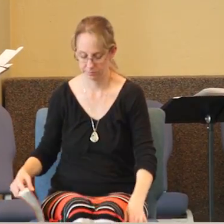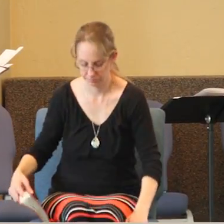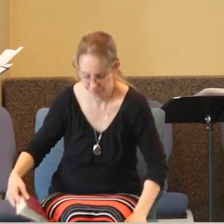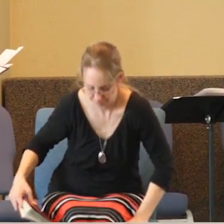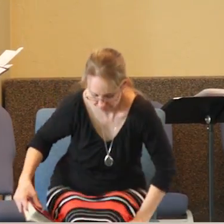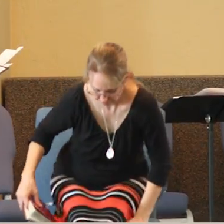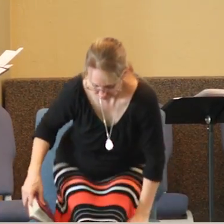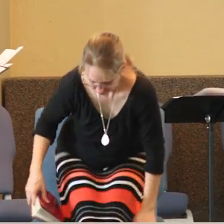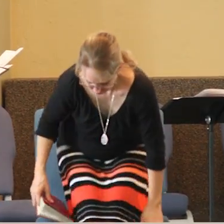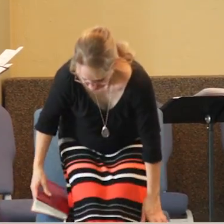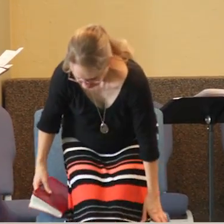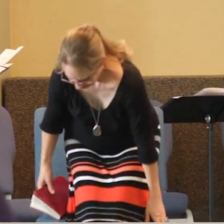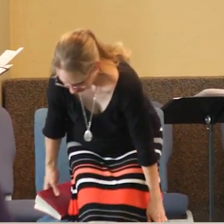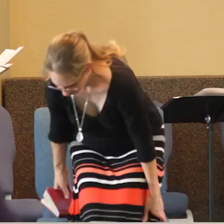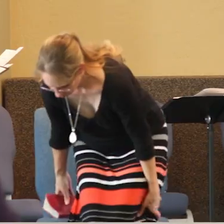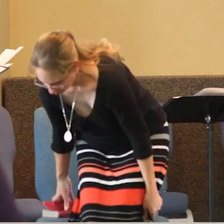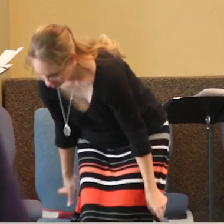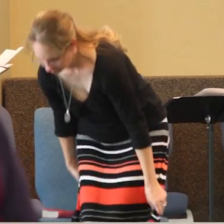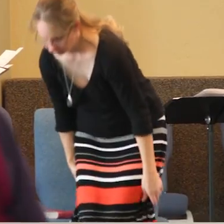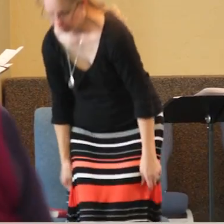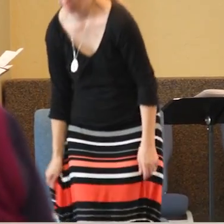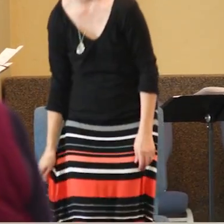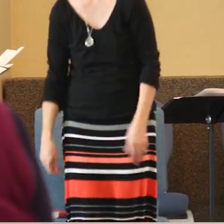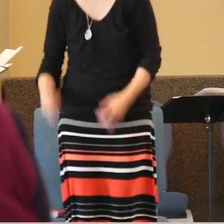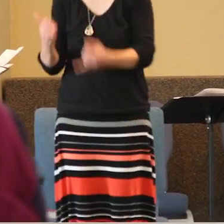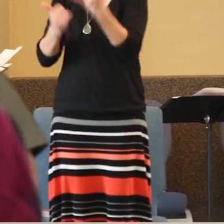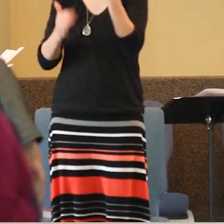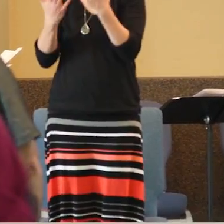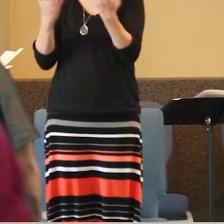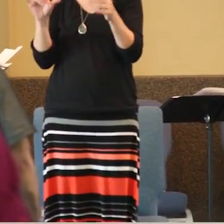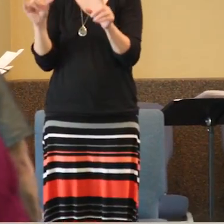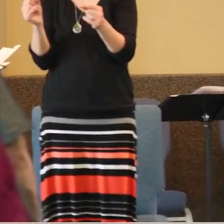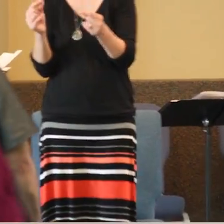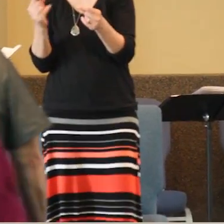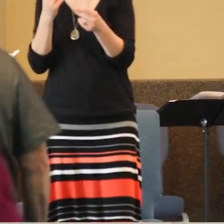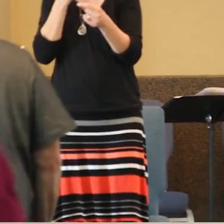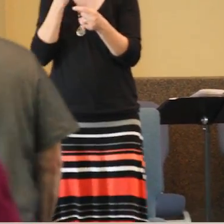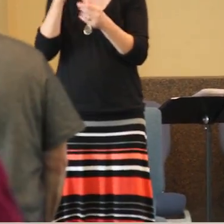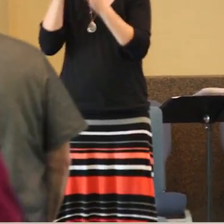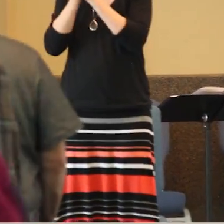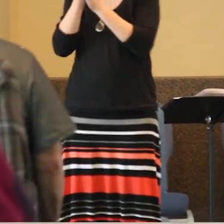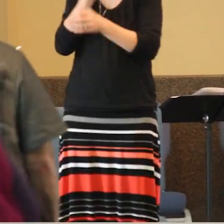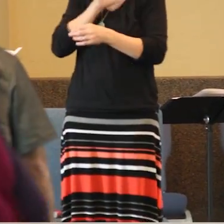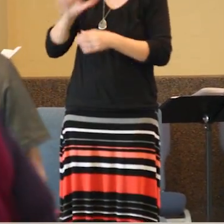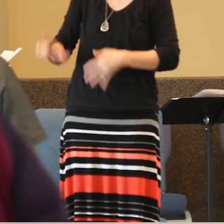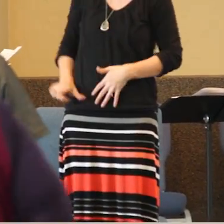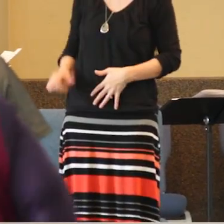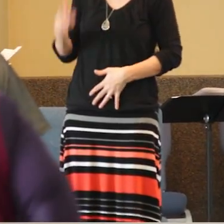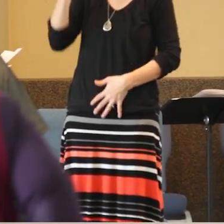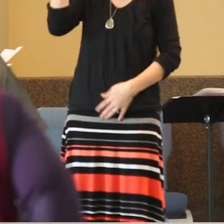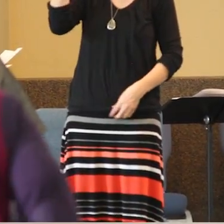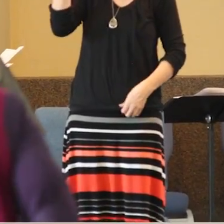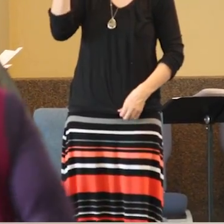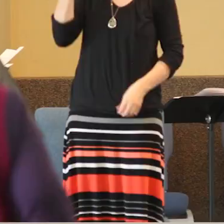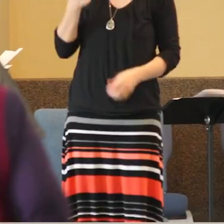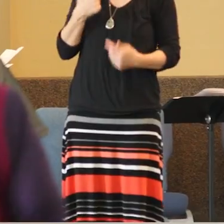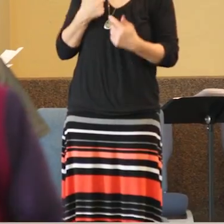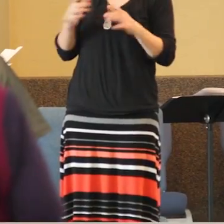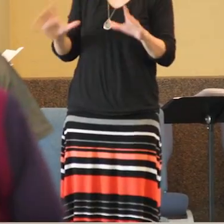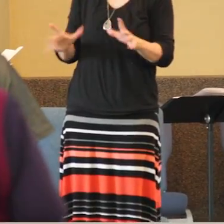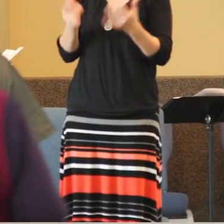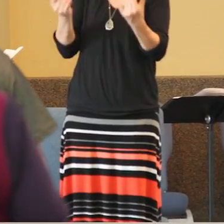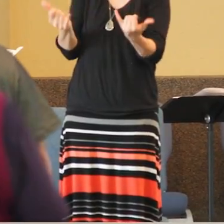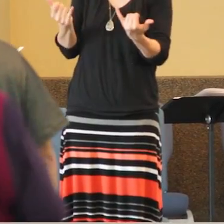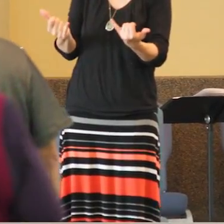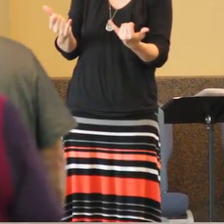that? Why don't you stand with me and let's go to the Lord in prayer. And here's the last thing you can do. As I'm